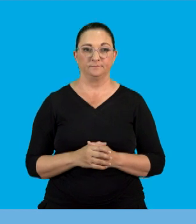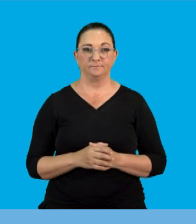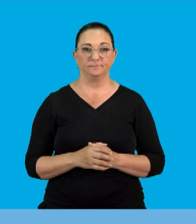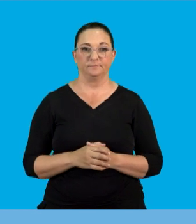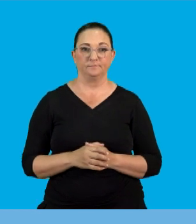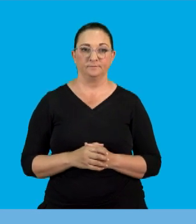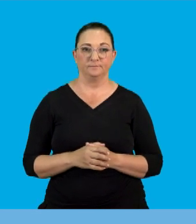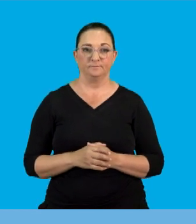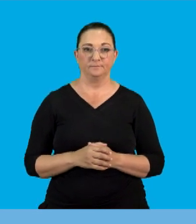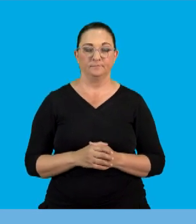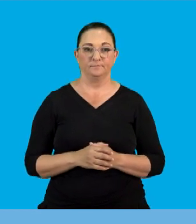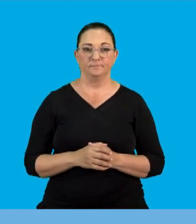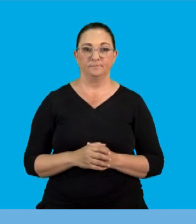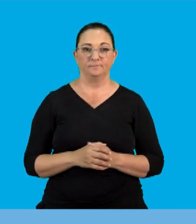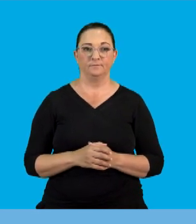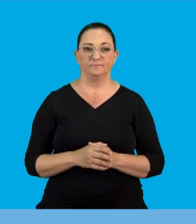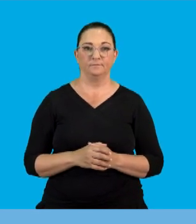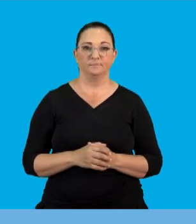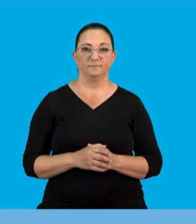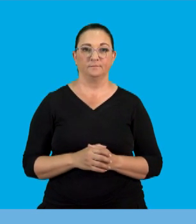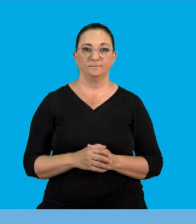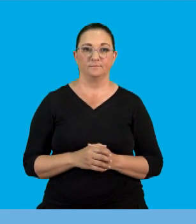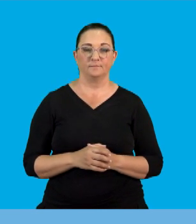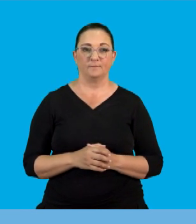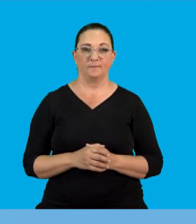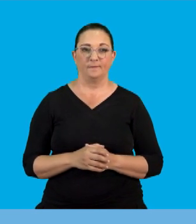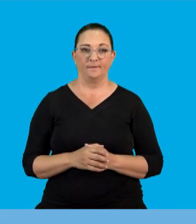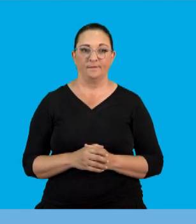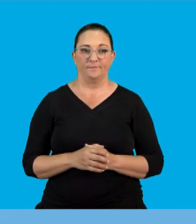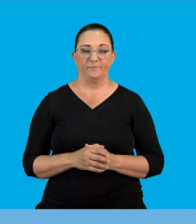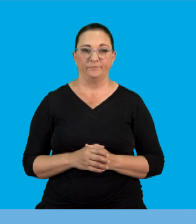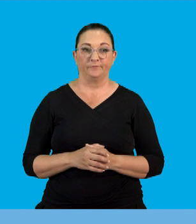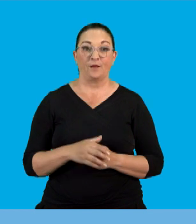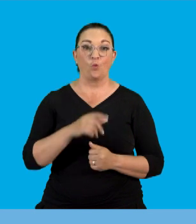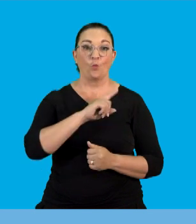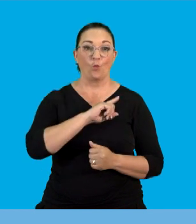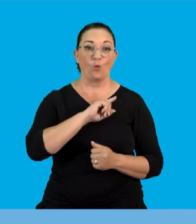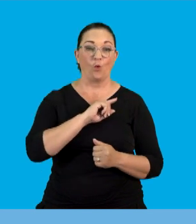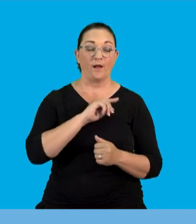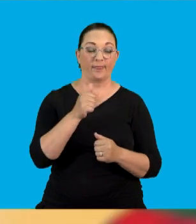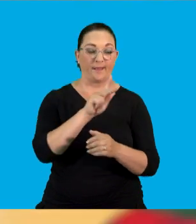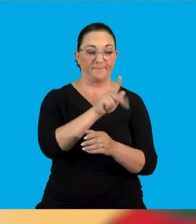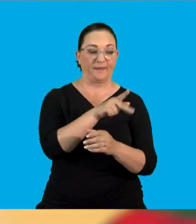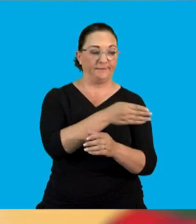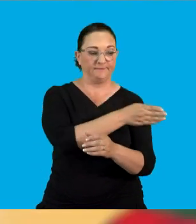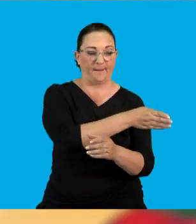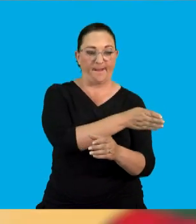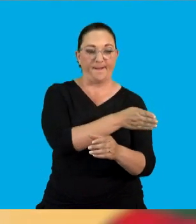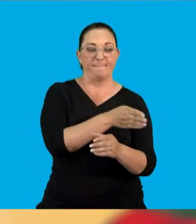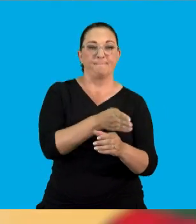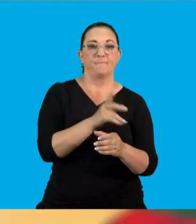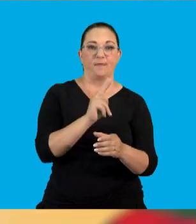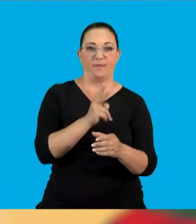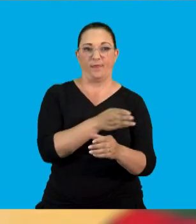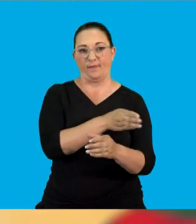Add more distilled water so that the pH can increase. So now, a few drops of